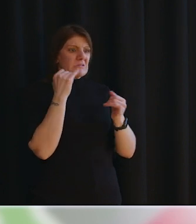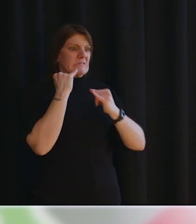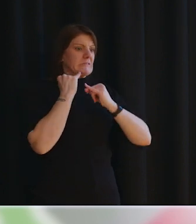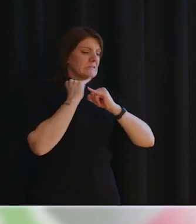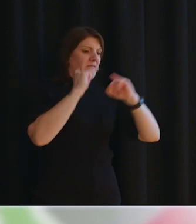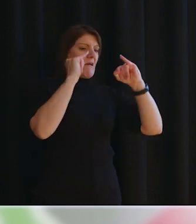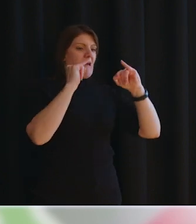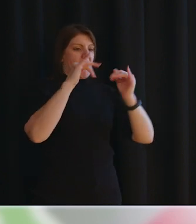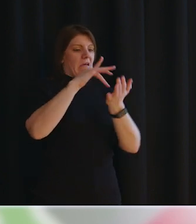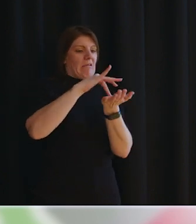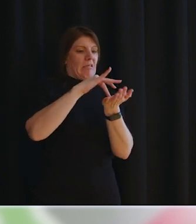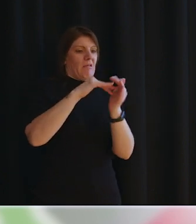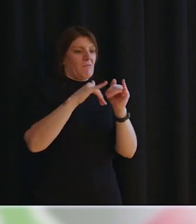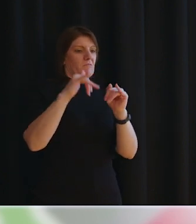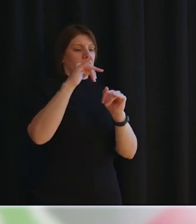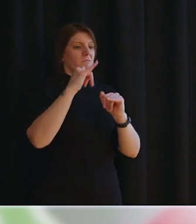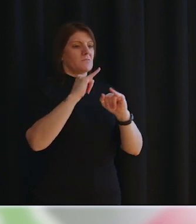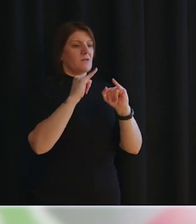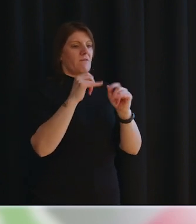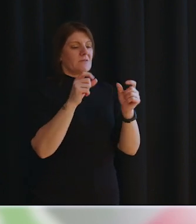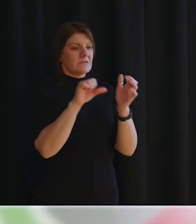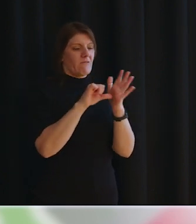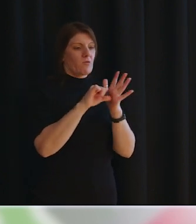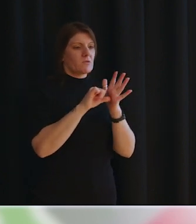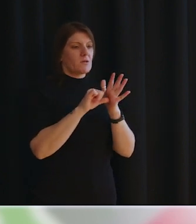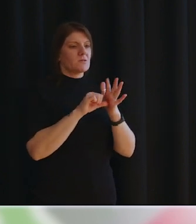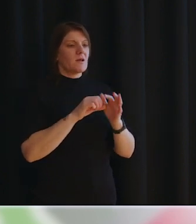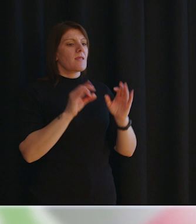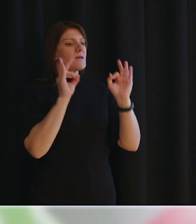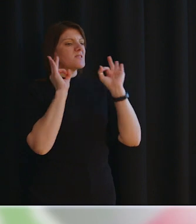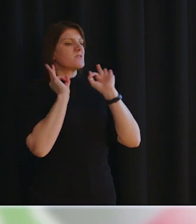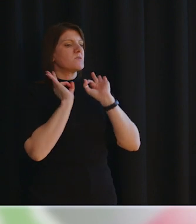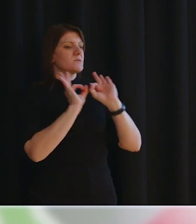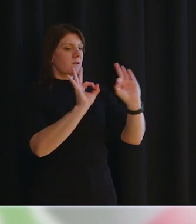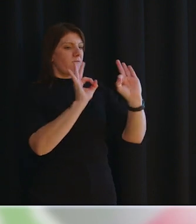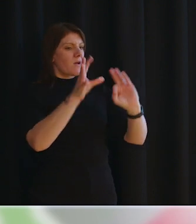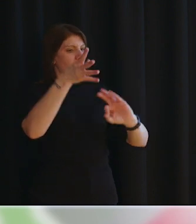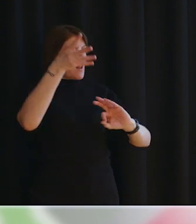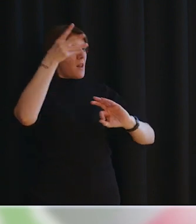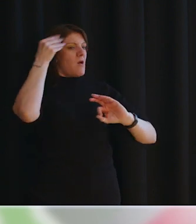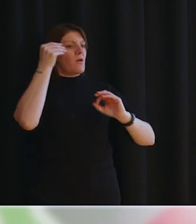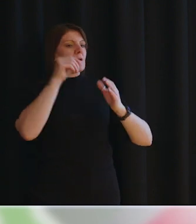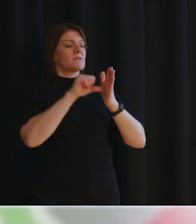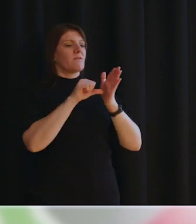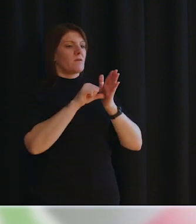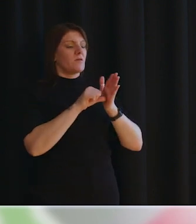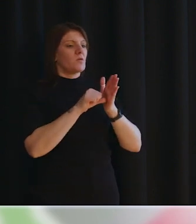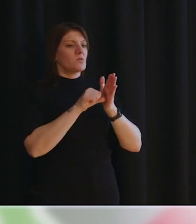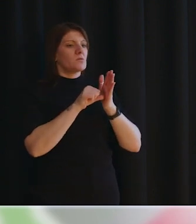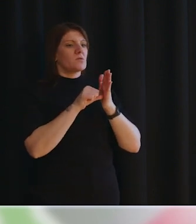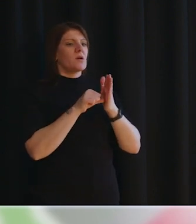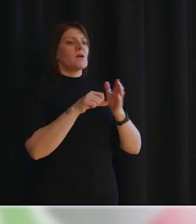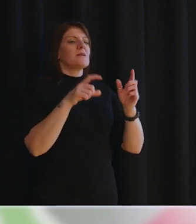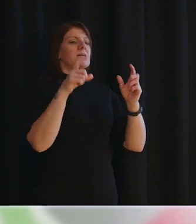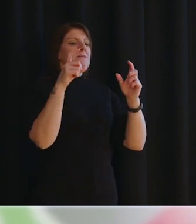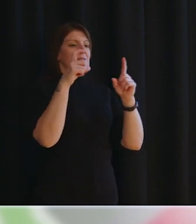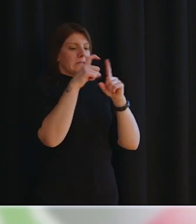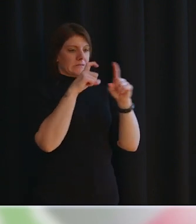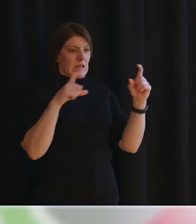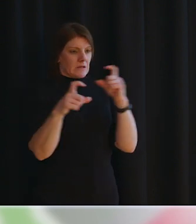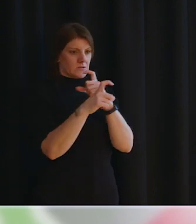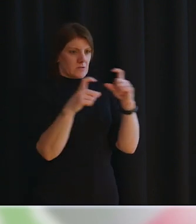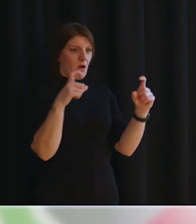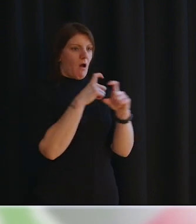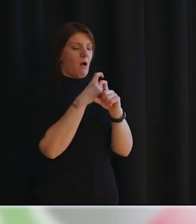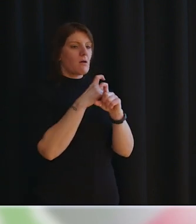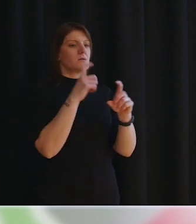disabilities or difficulties, and then specific learning difficulties such as dyspraxia or dyslexia or dyscalculia. Social,